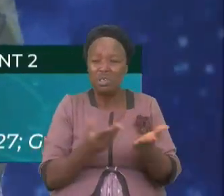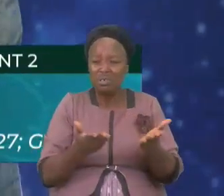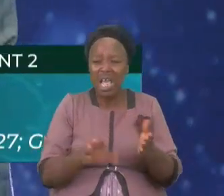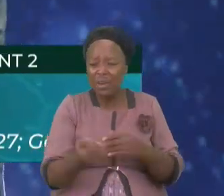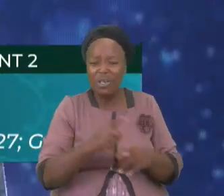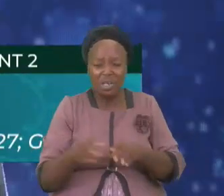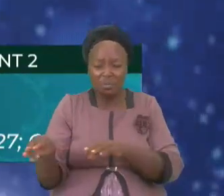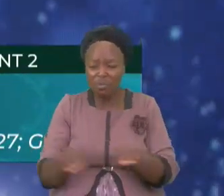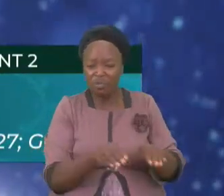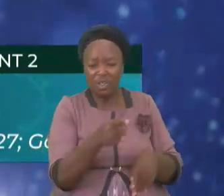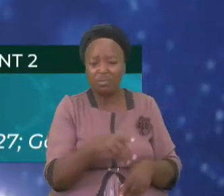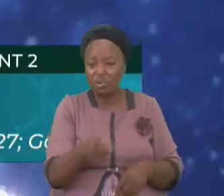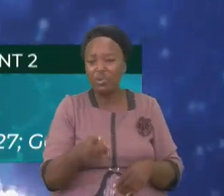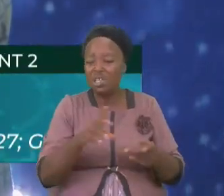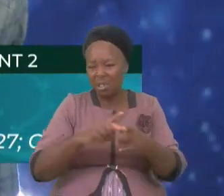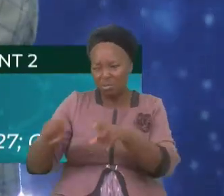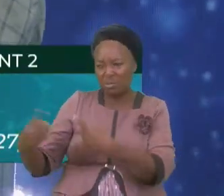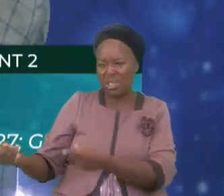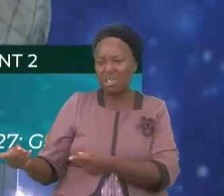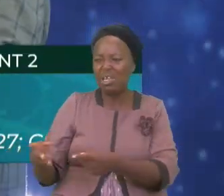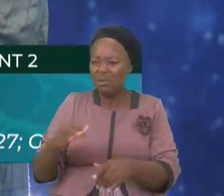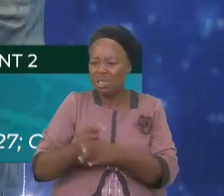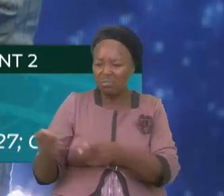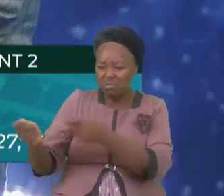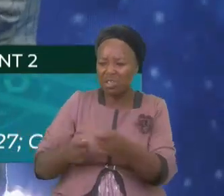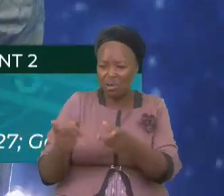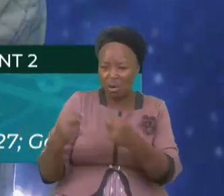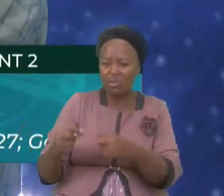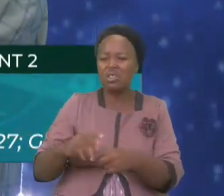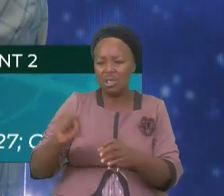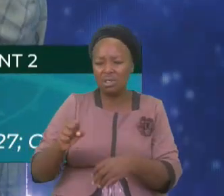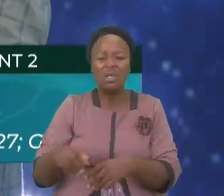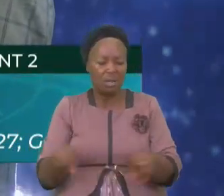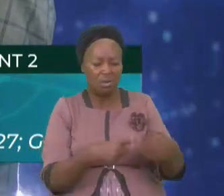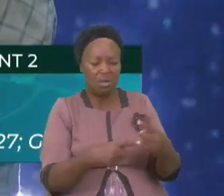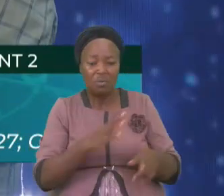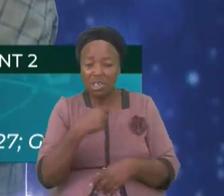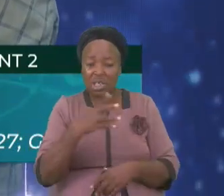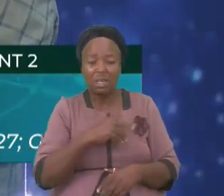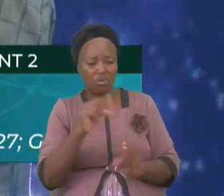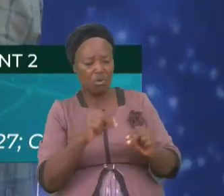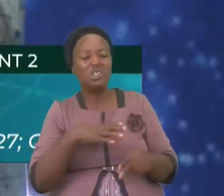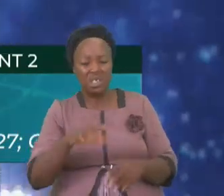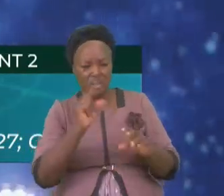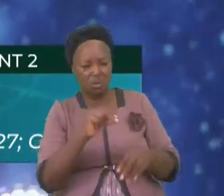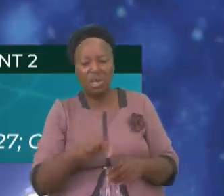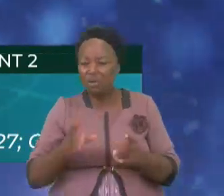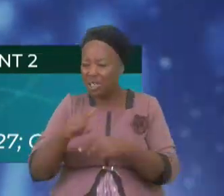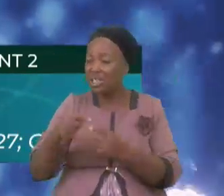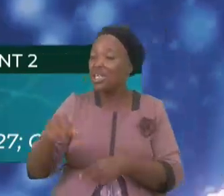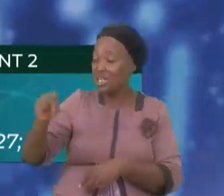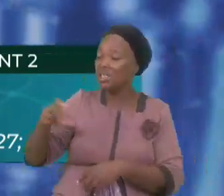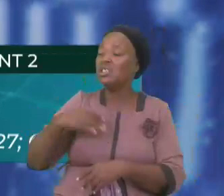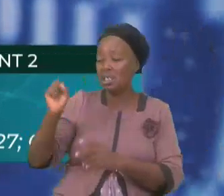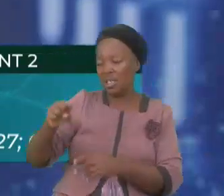community and the soul of the tribe, where that soul goes, that's where they go. If the soul